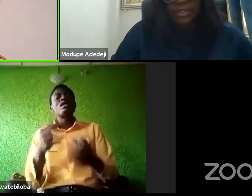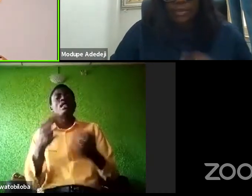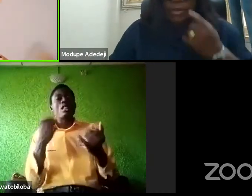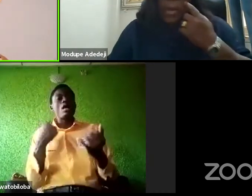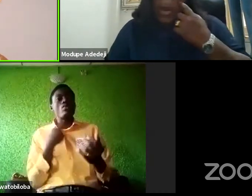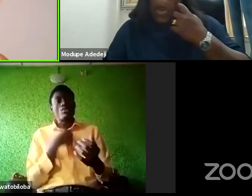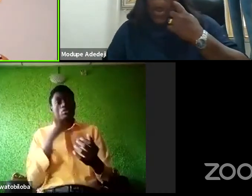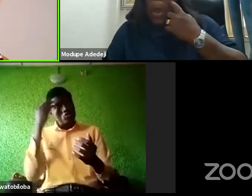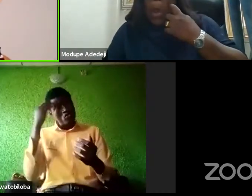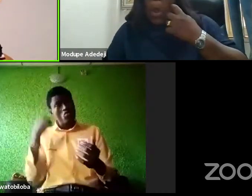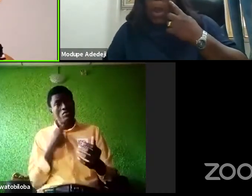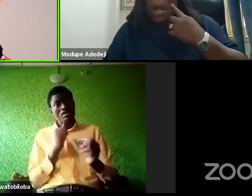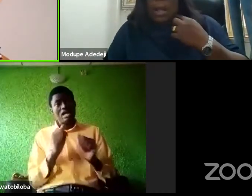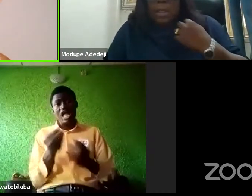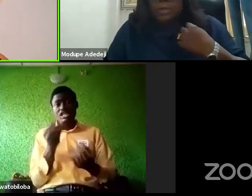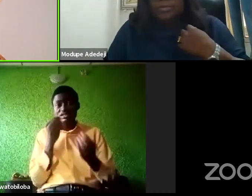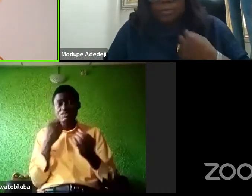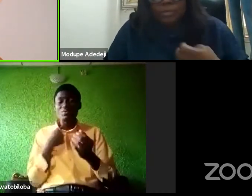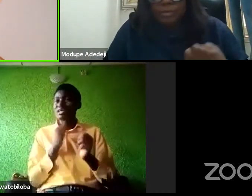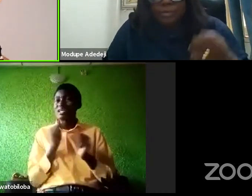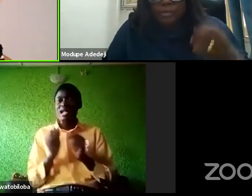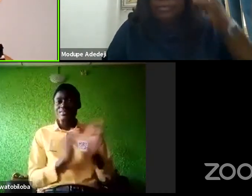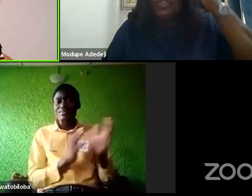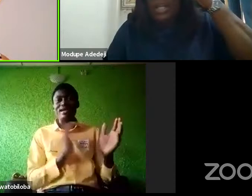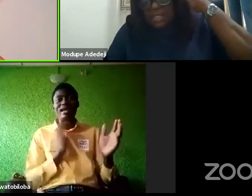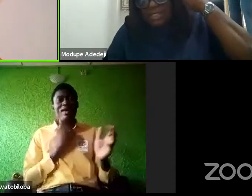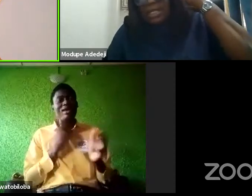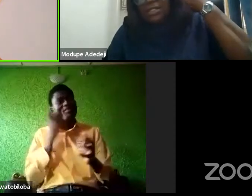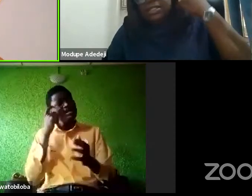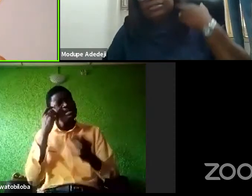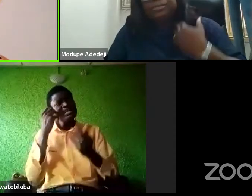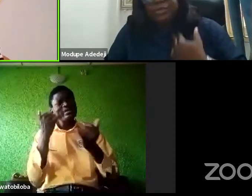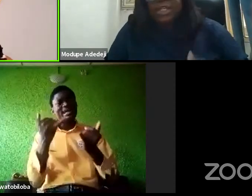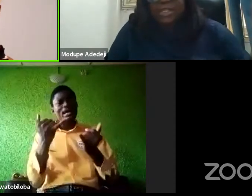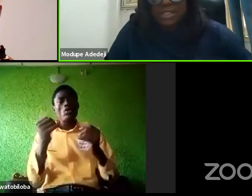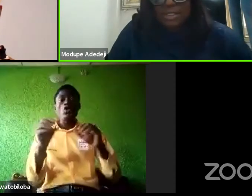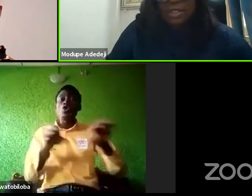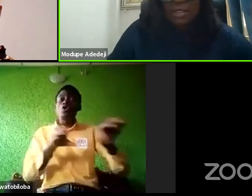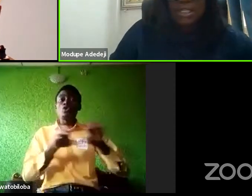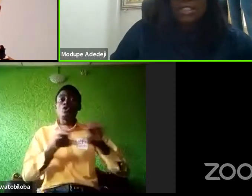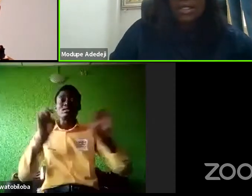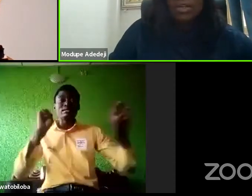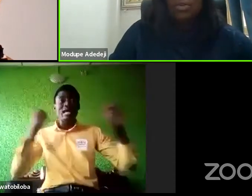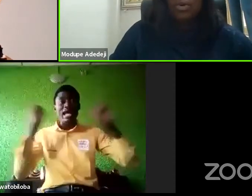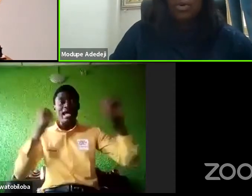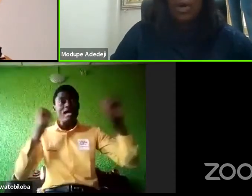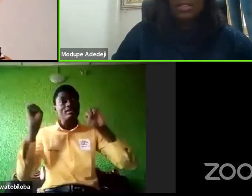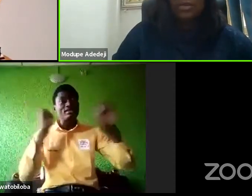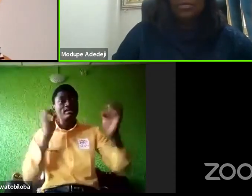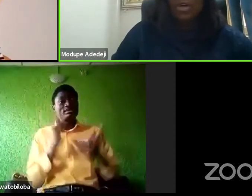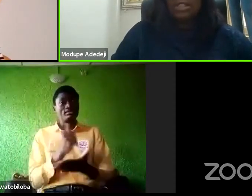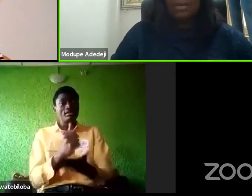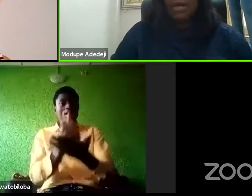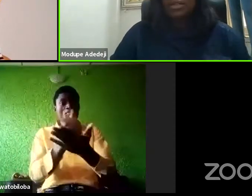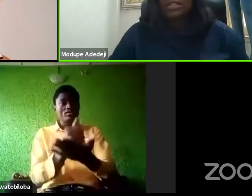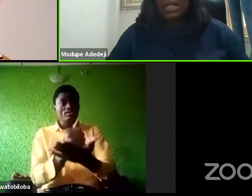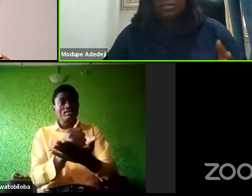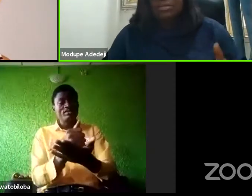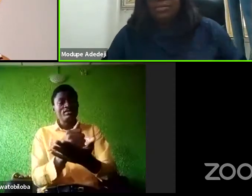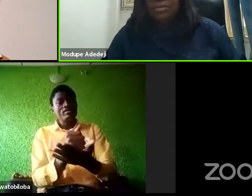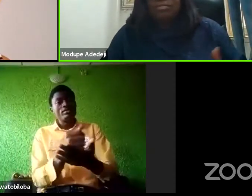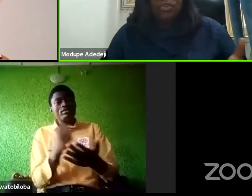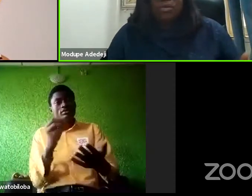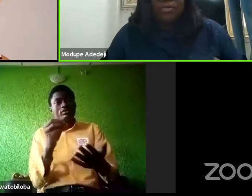How about other things? Does exercise help? Does weight help? Exactly. And all that? Yes, yes. So as we've talked